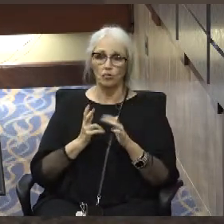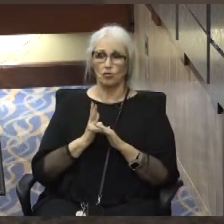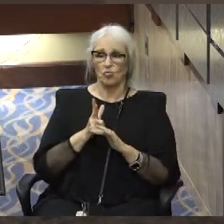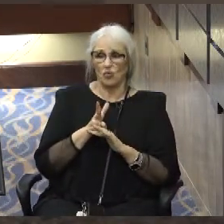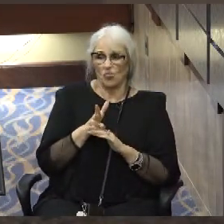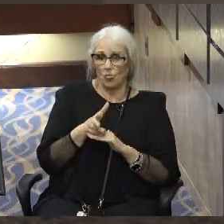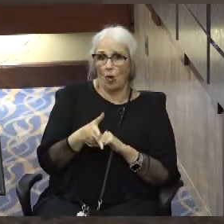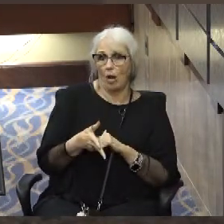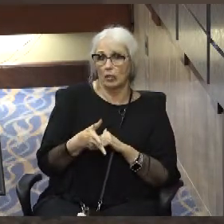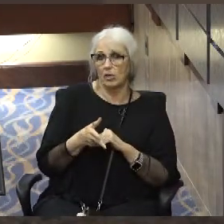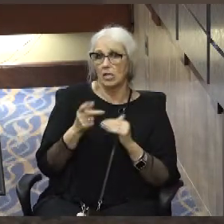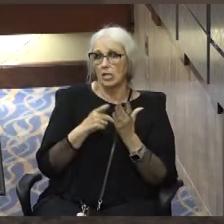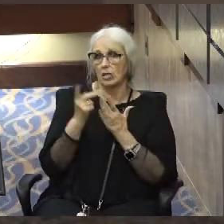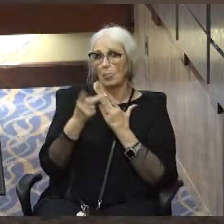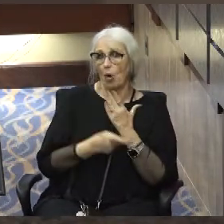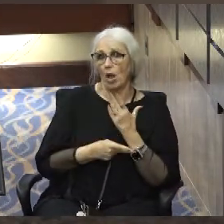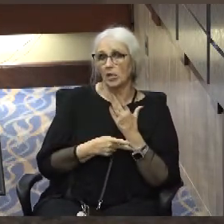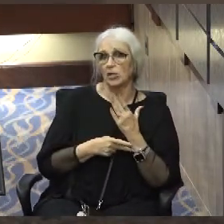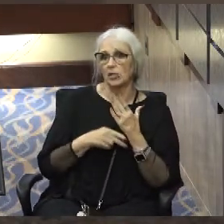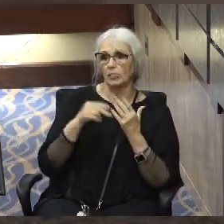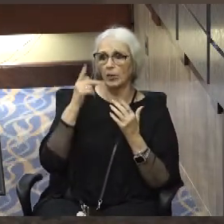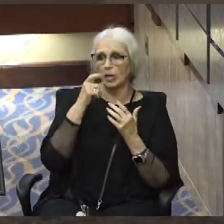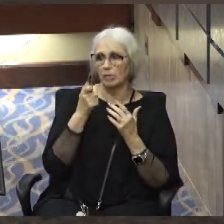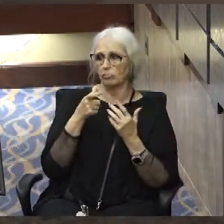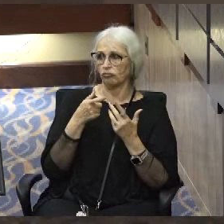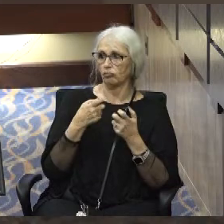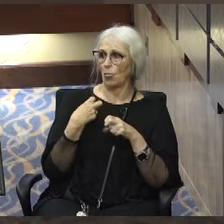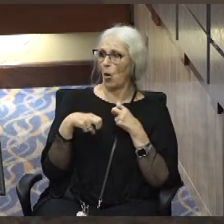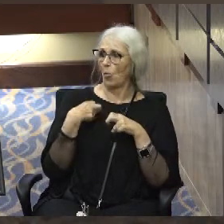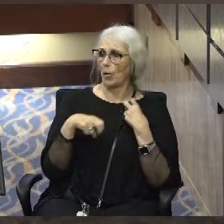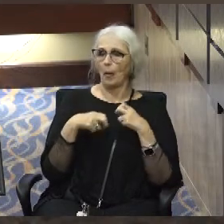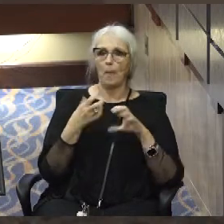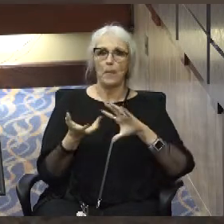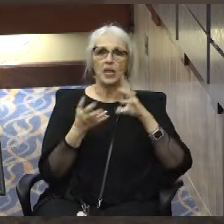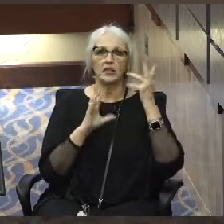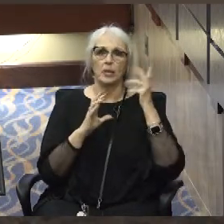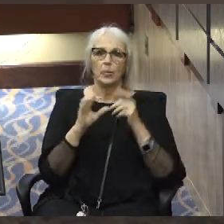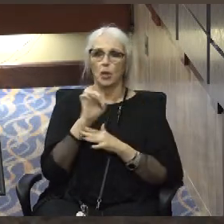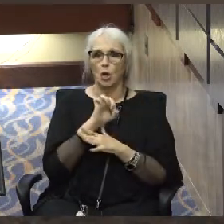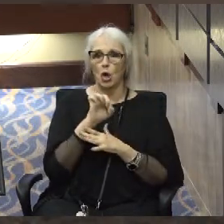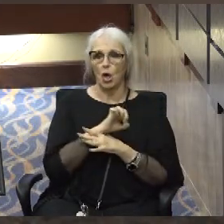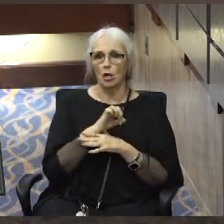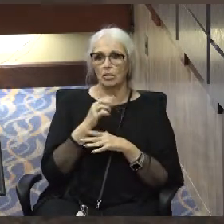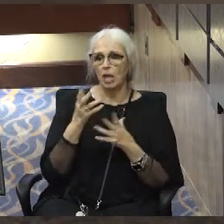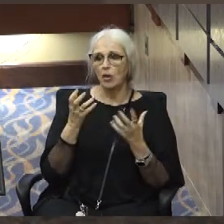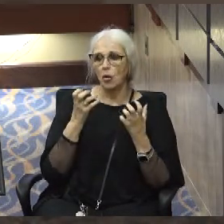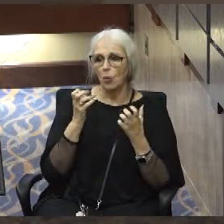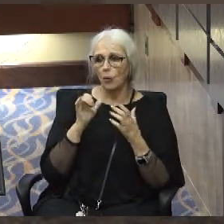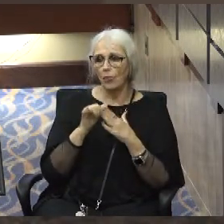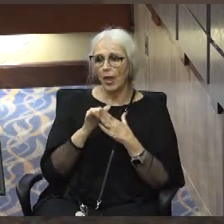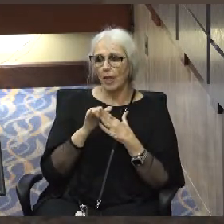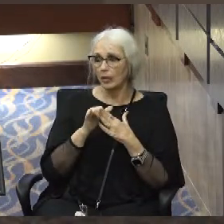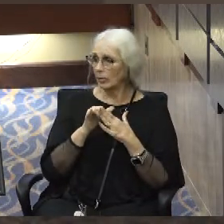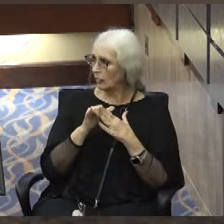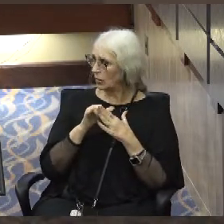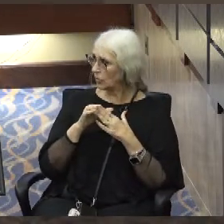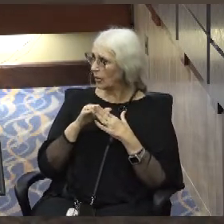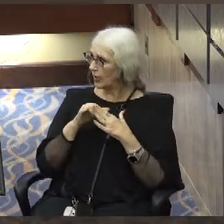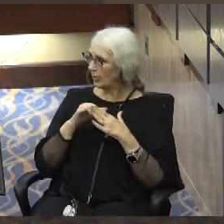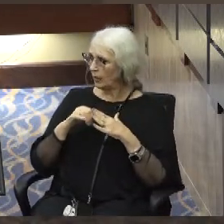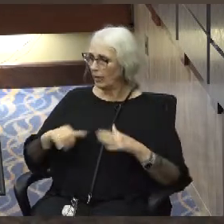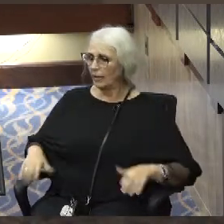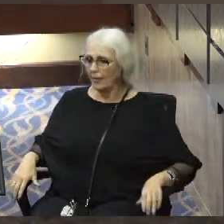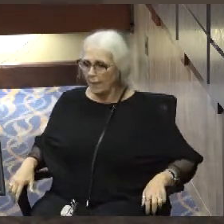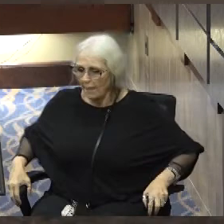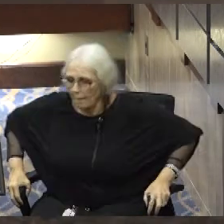construction projects and problems that are out there to mess up their cars. So I know that particular restaurant